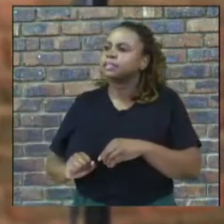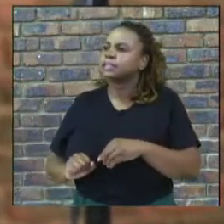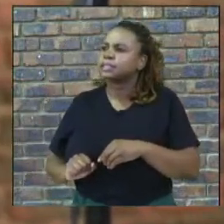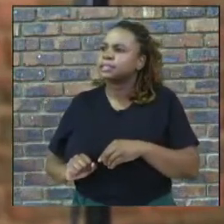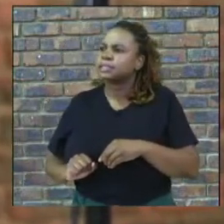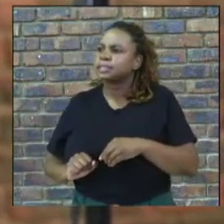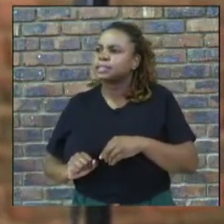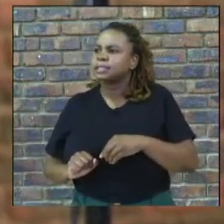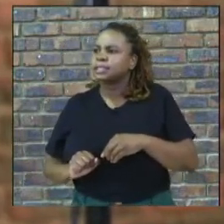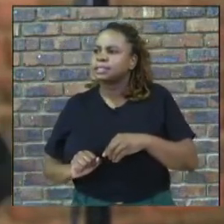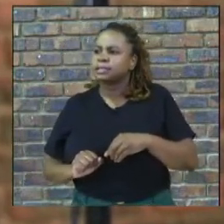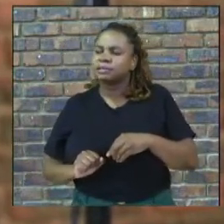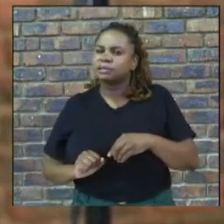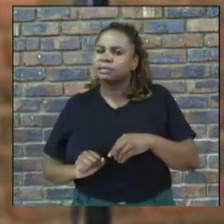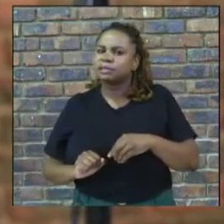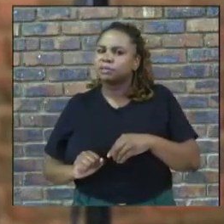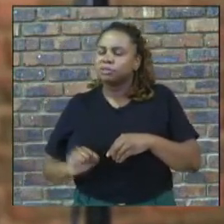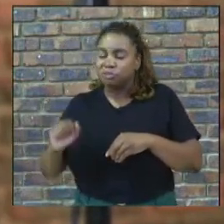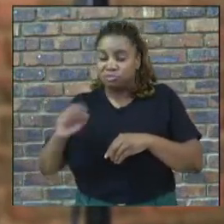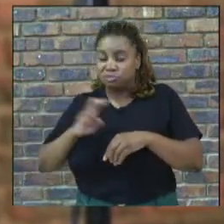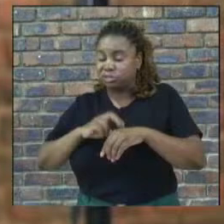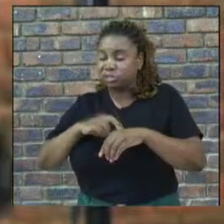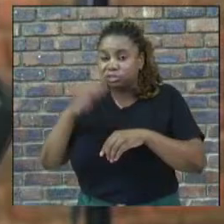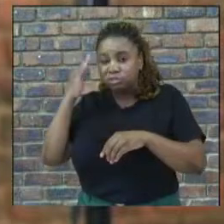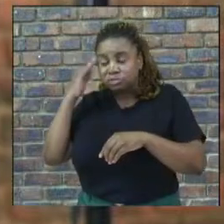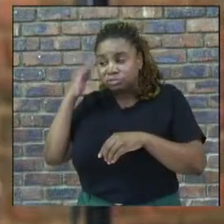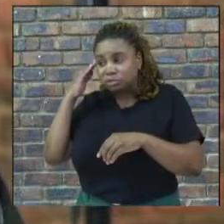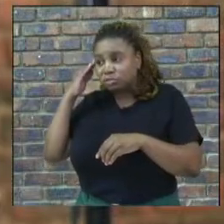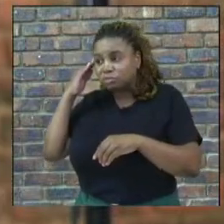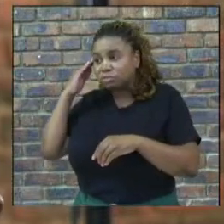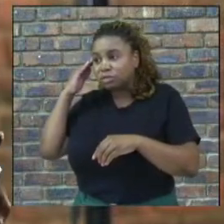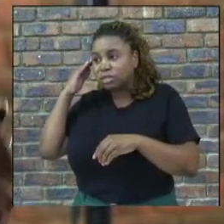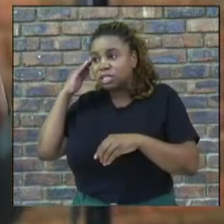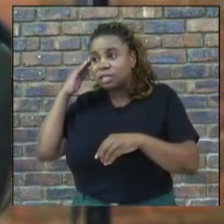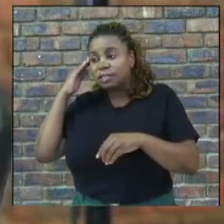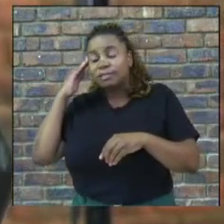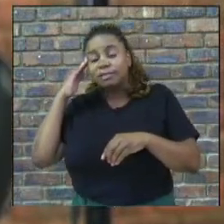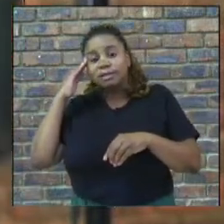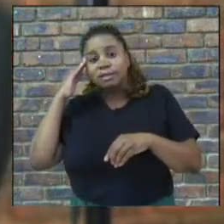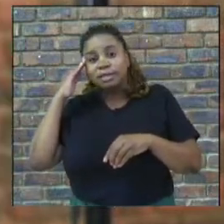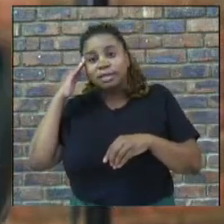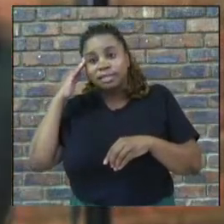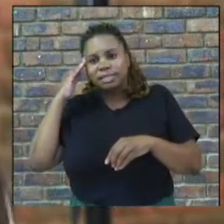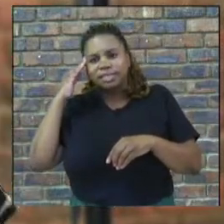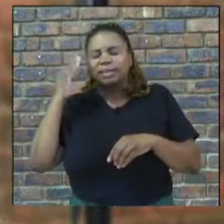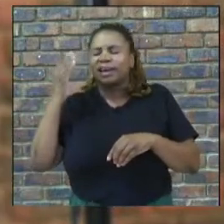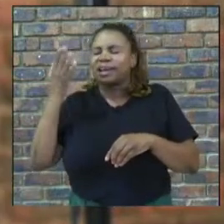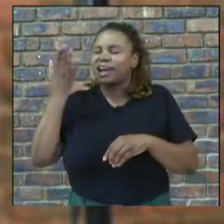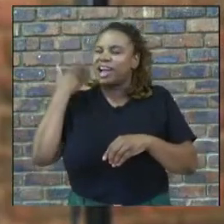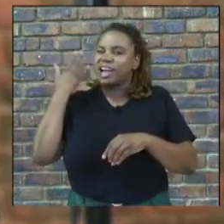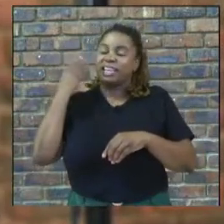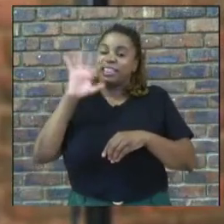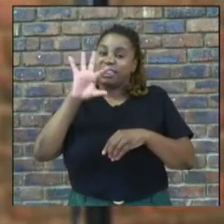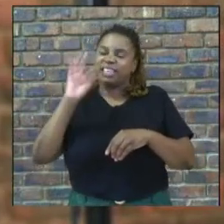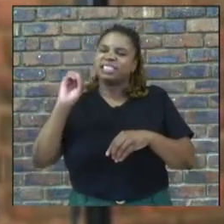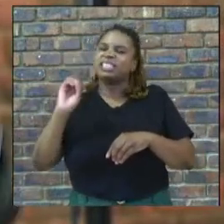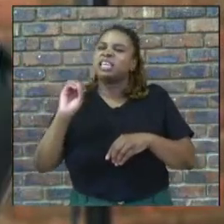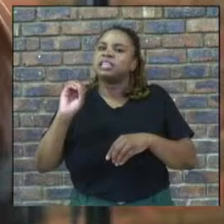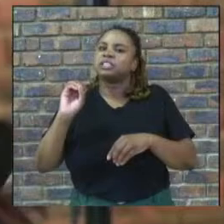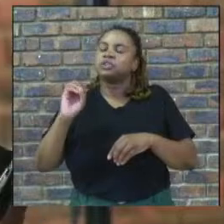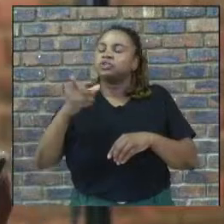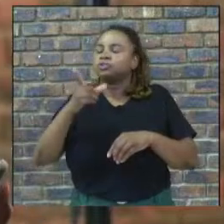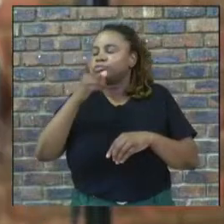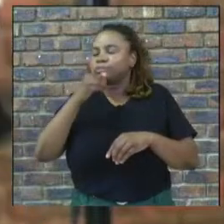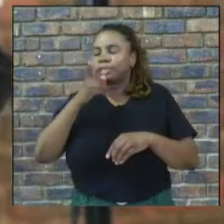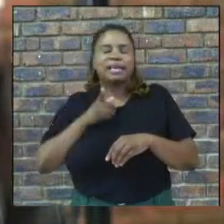world? We need to know now. It's 30 years down the line, we've been told one thing. You don't